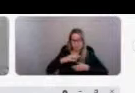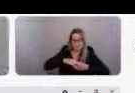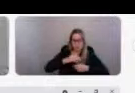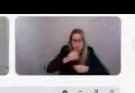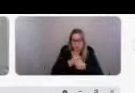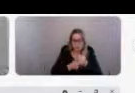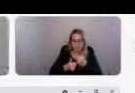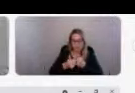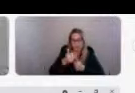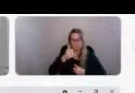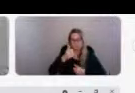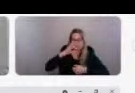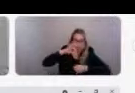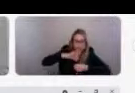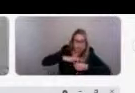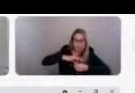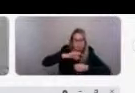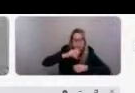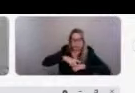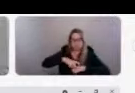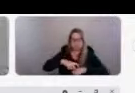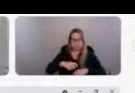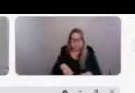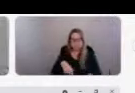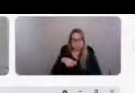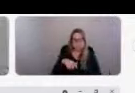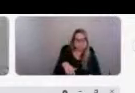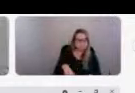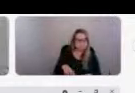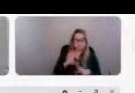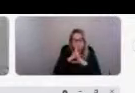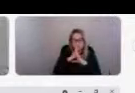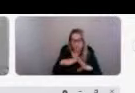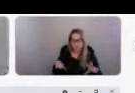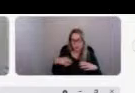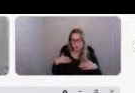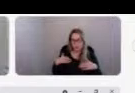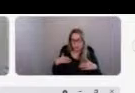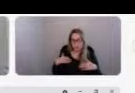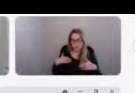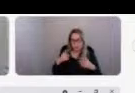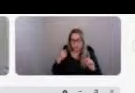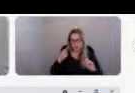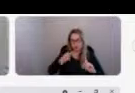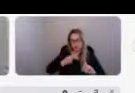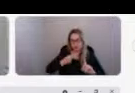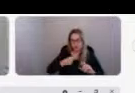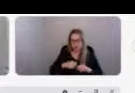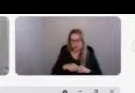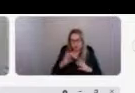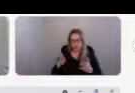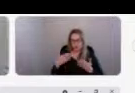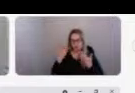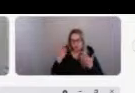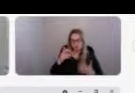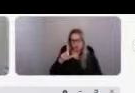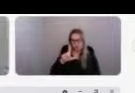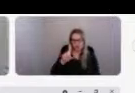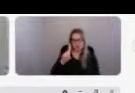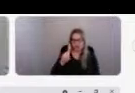election former ld 11 silenced by voice proposed ld